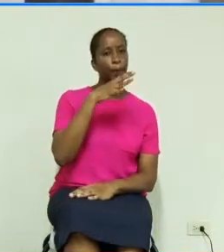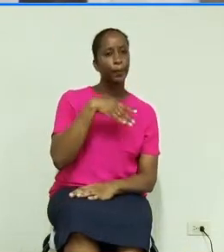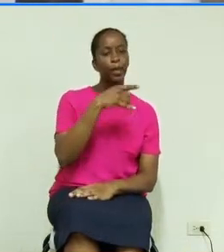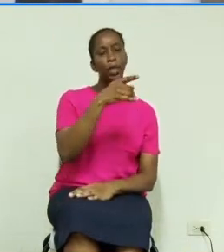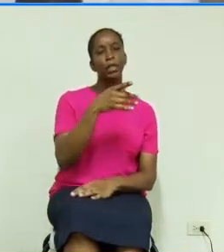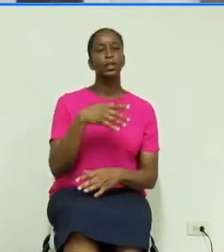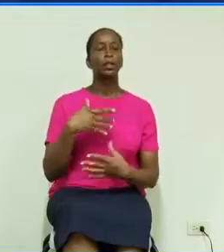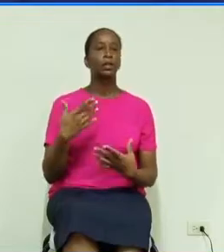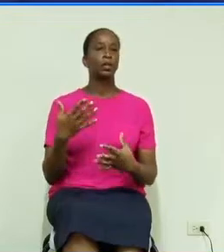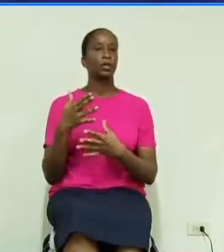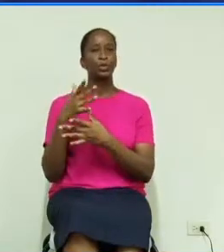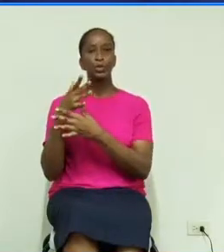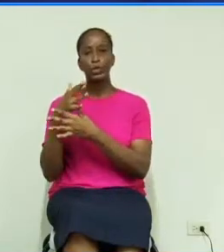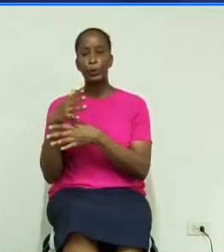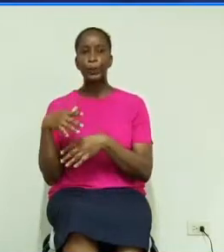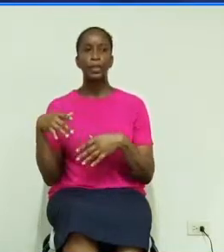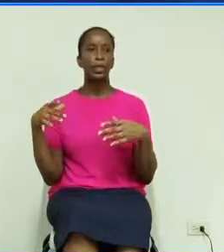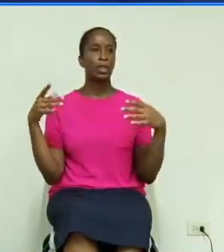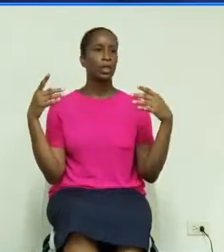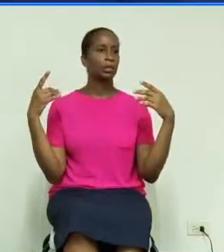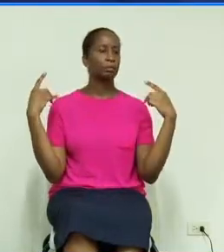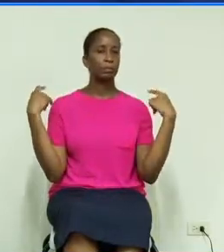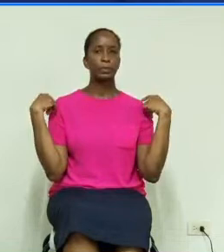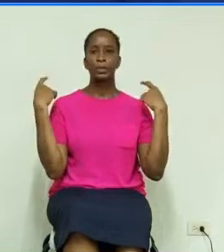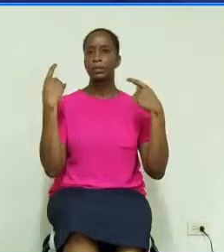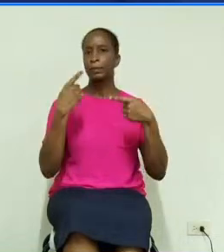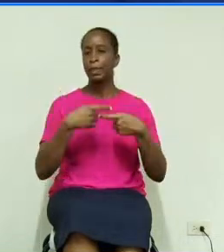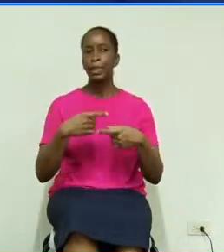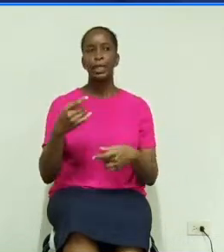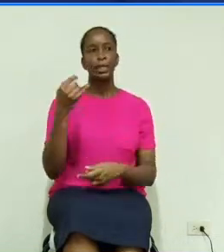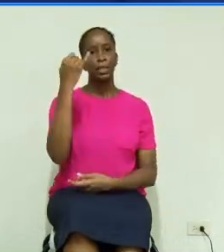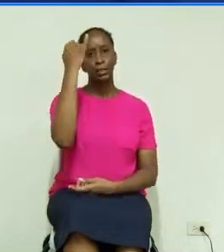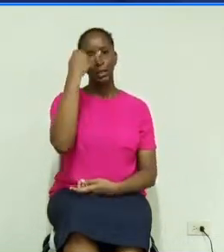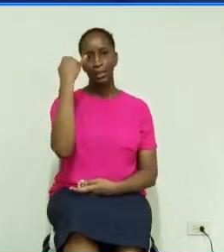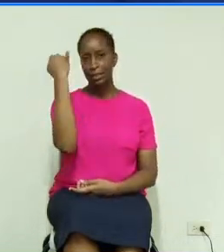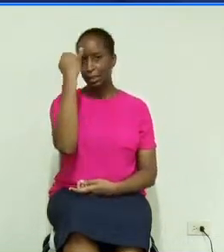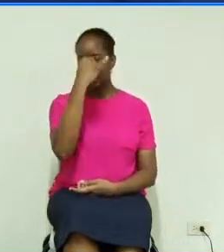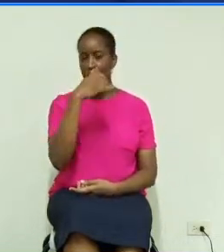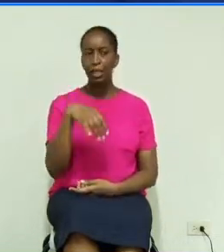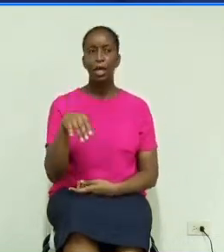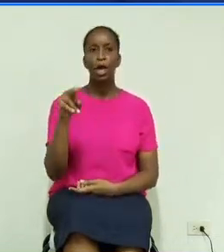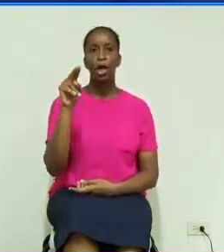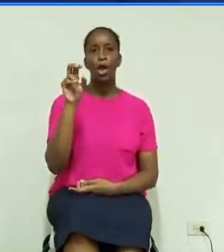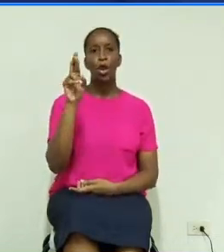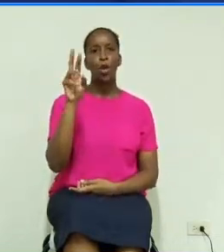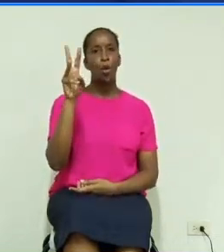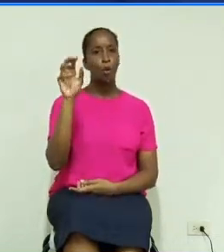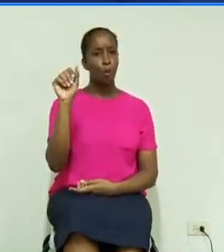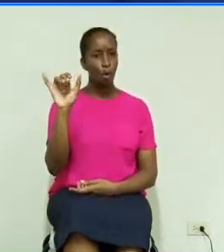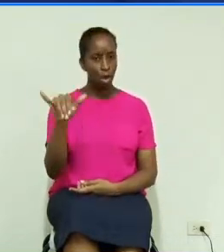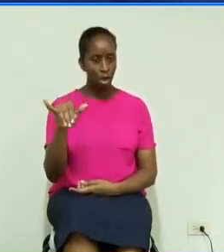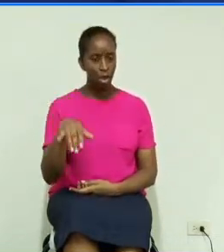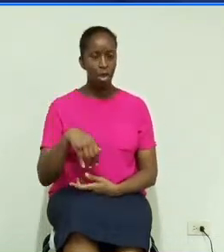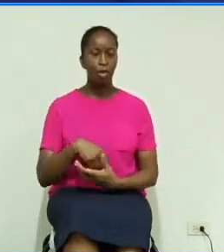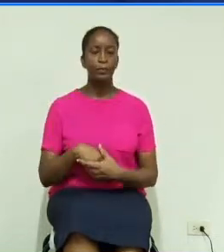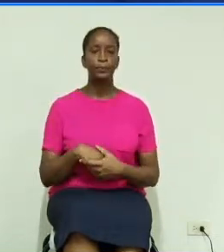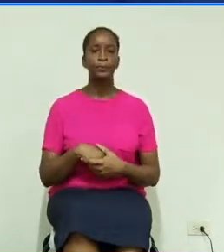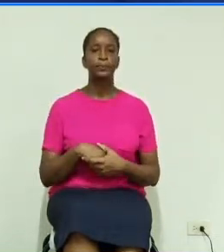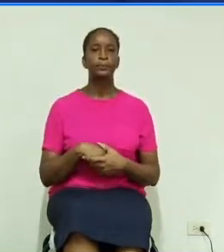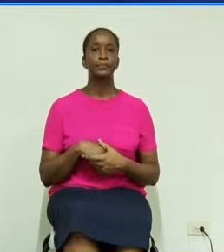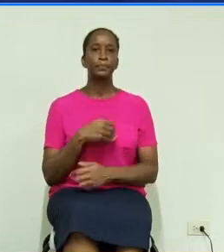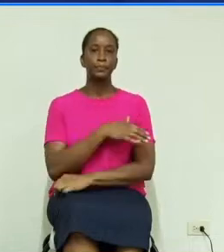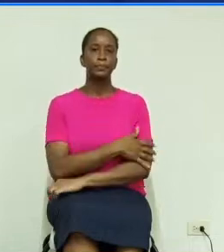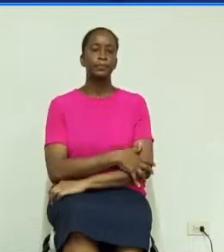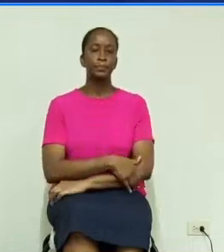is another, Italy is another. We can think of Norway, so those are Western countries. If we want to think about smaller countries in the